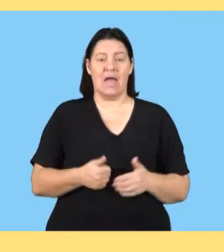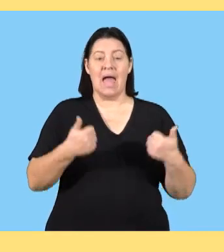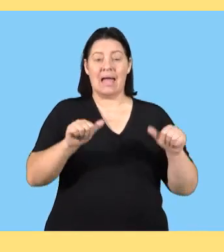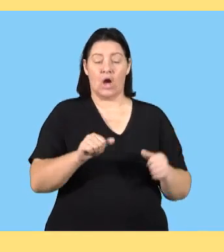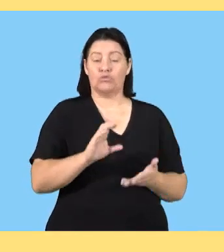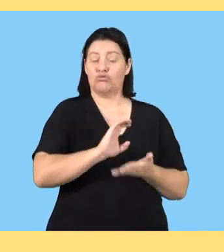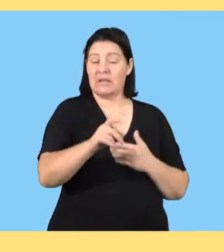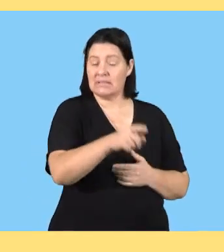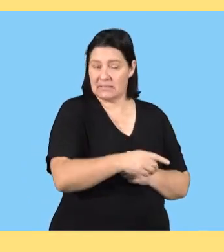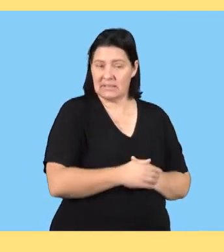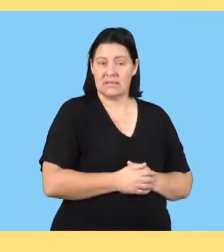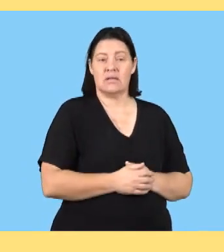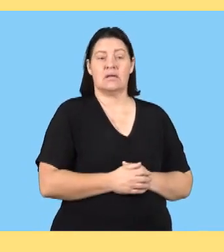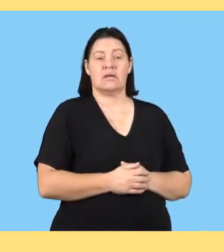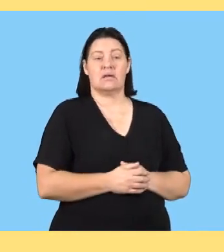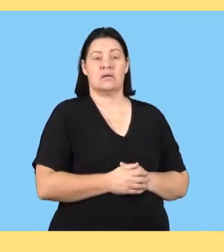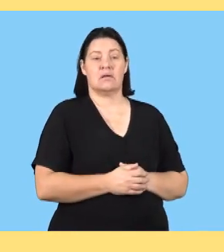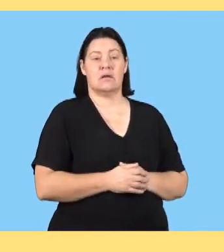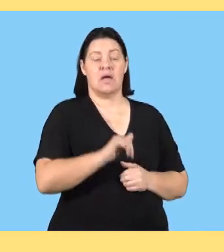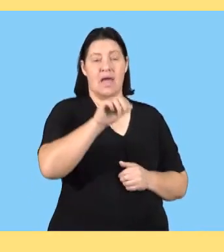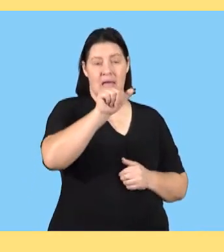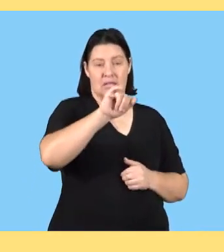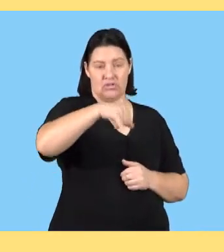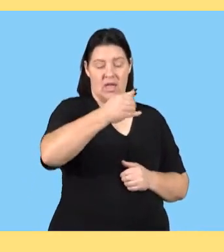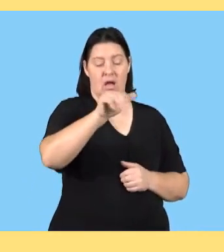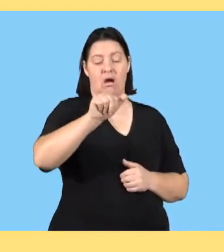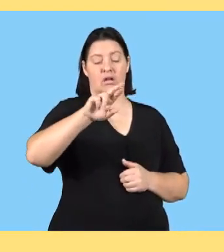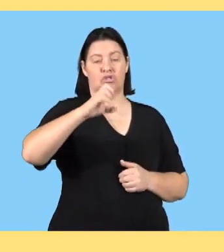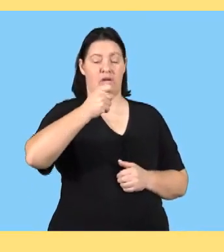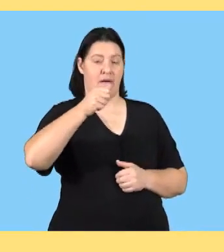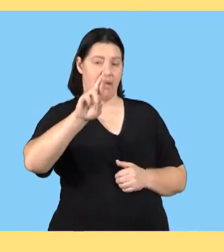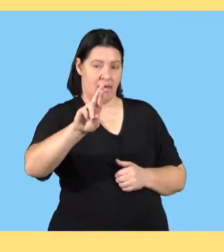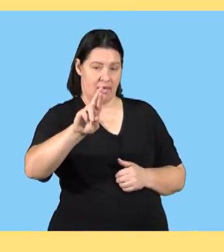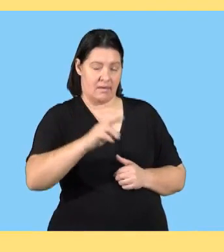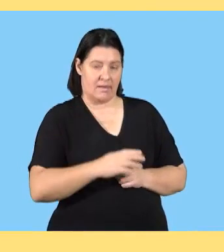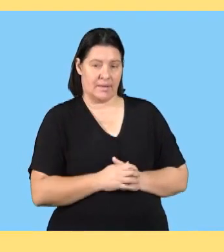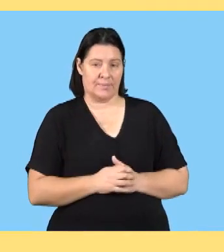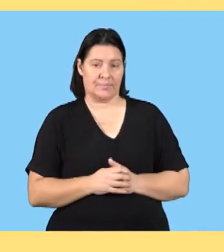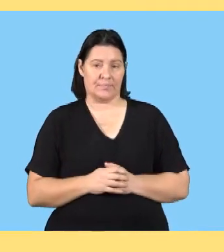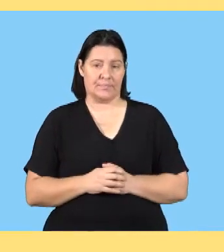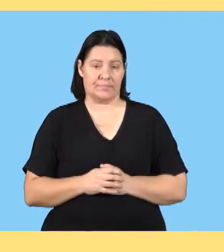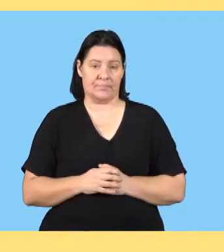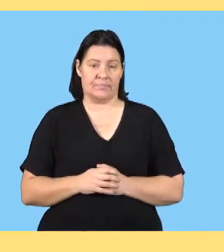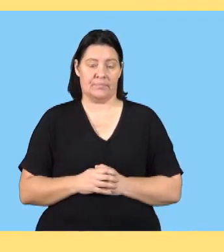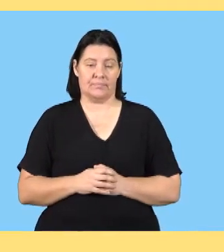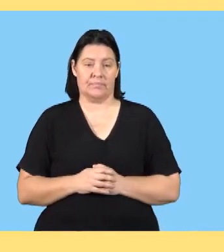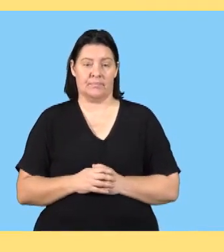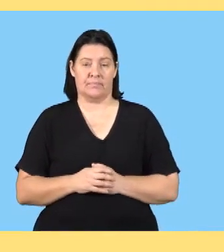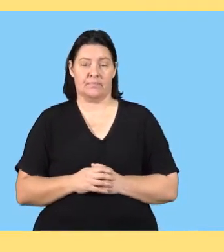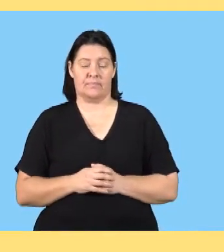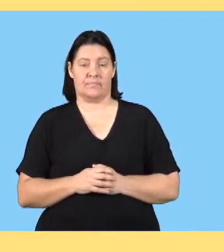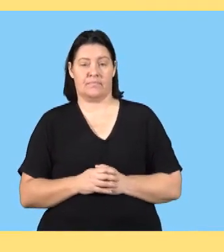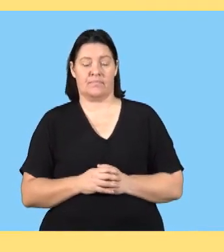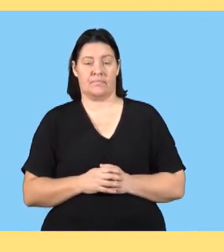to be credited, it is the debtor, who is J.